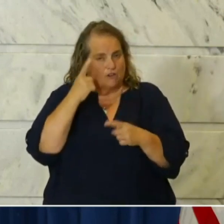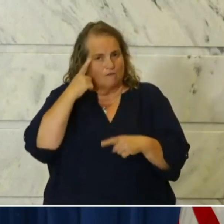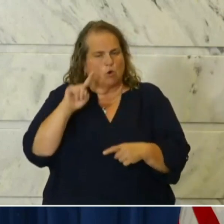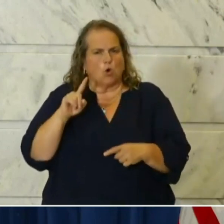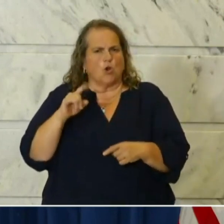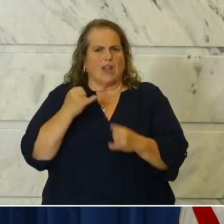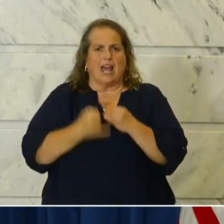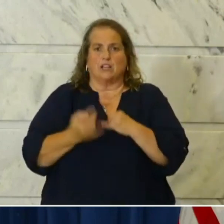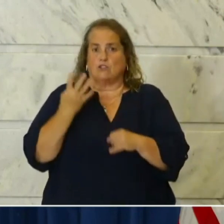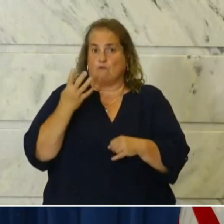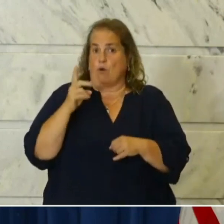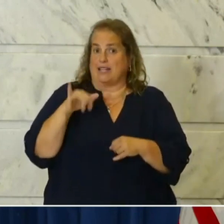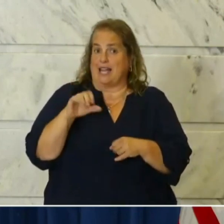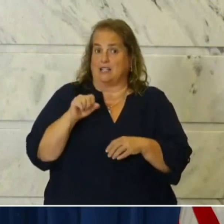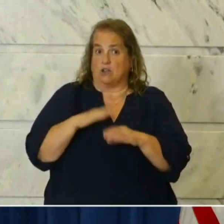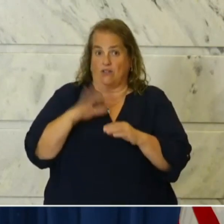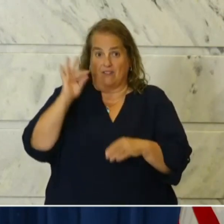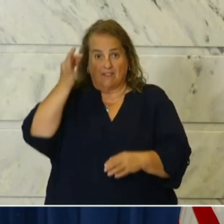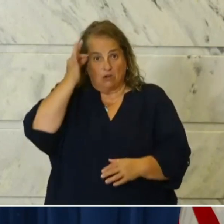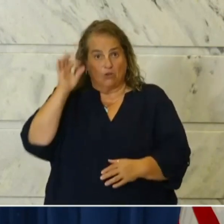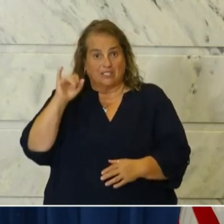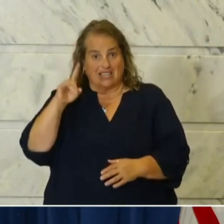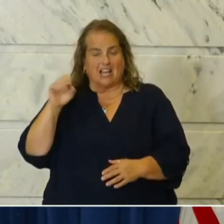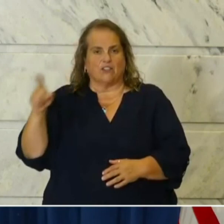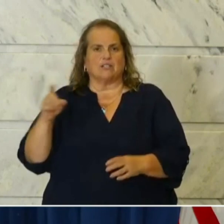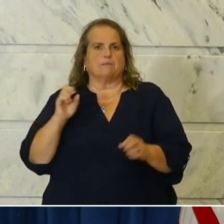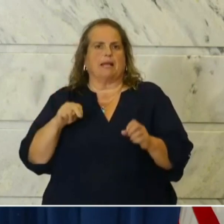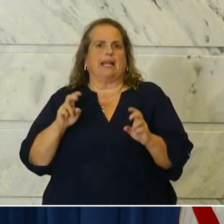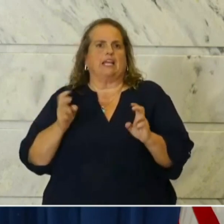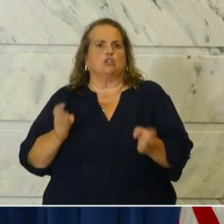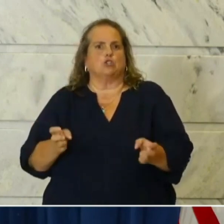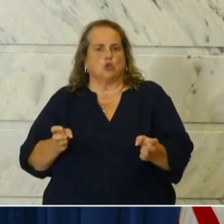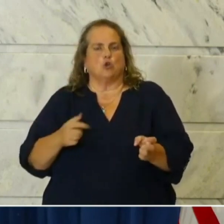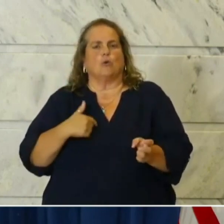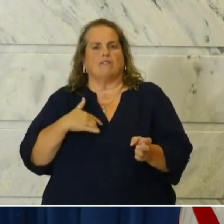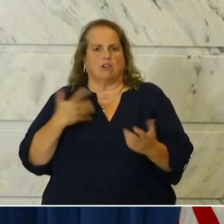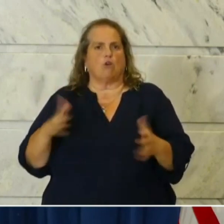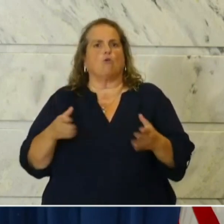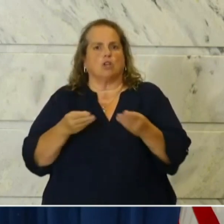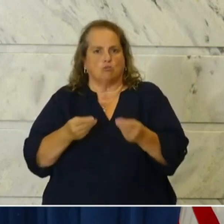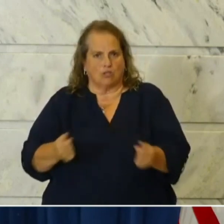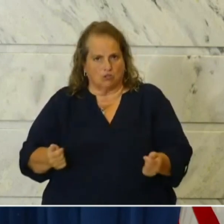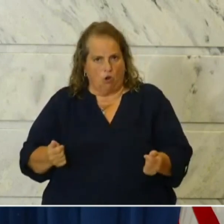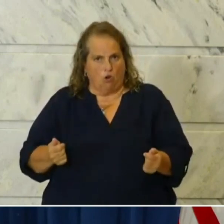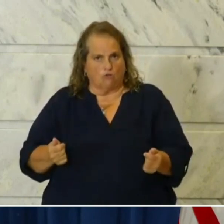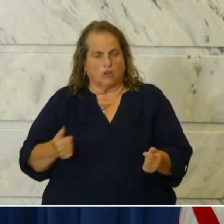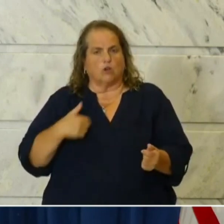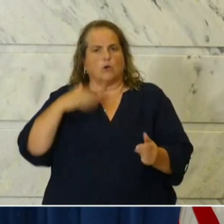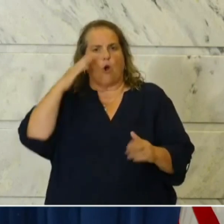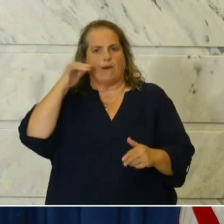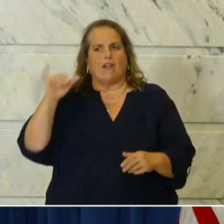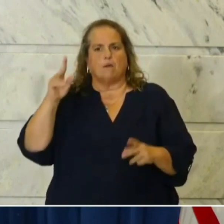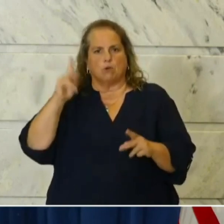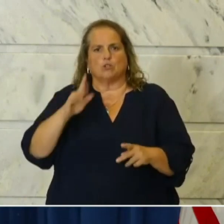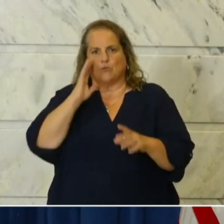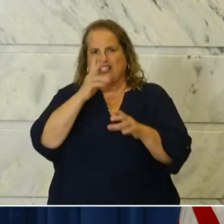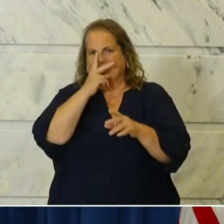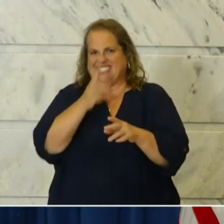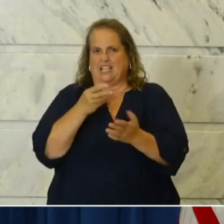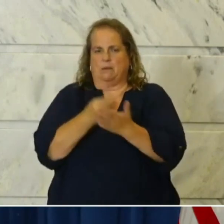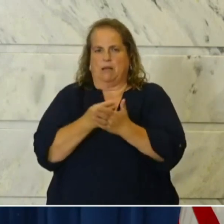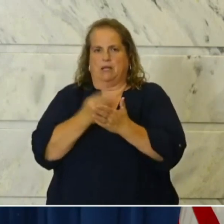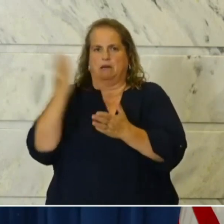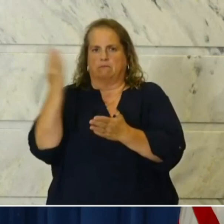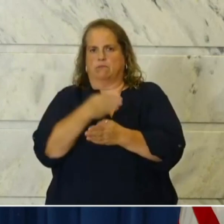last 4 days on the federal side, there's been an issue that we believe is resolved, and hopefully this person will see it coming into their